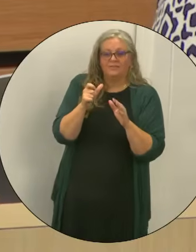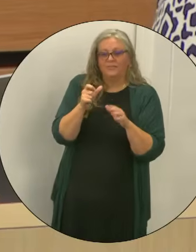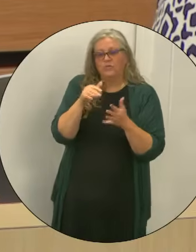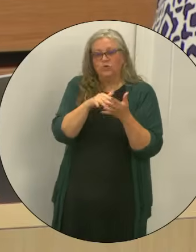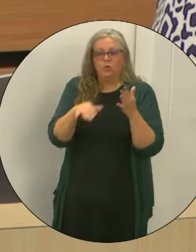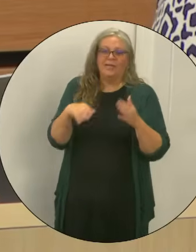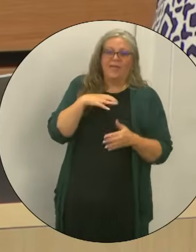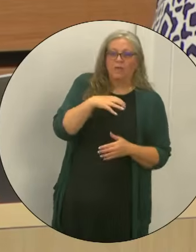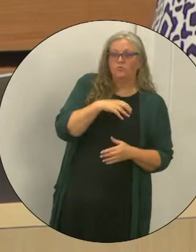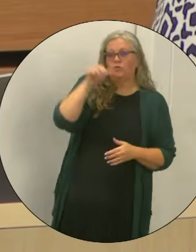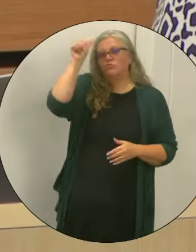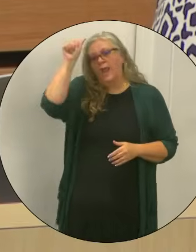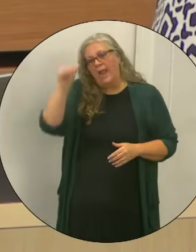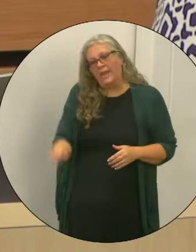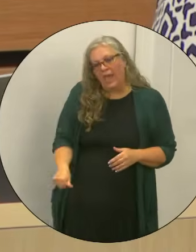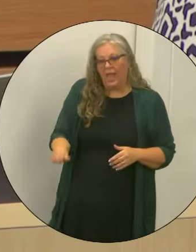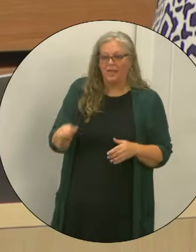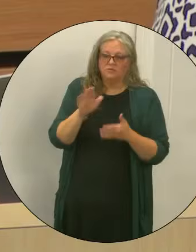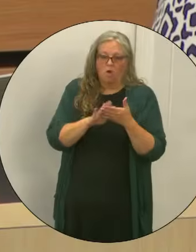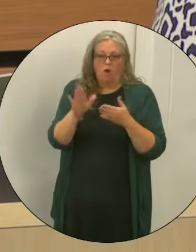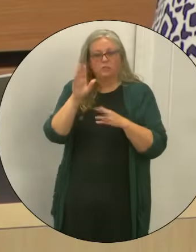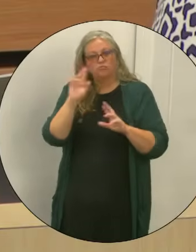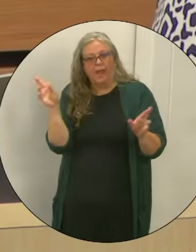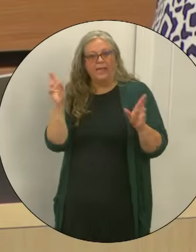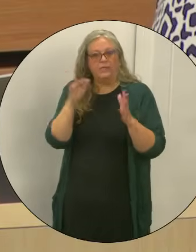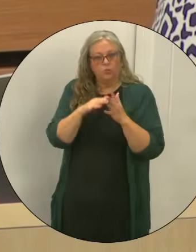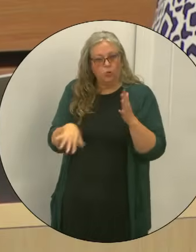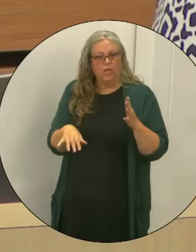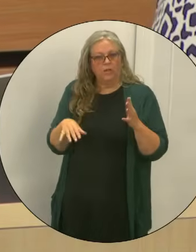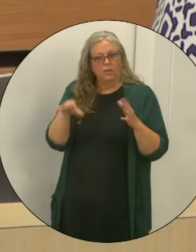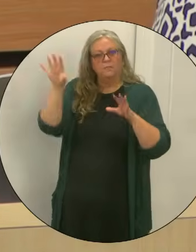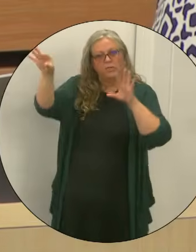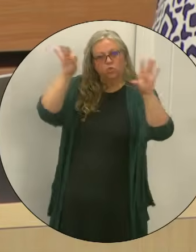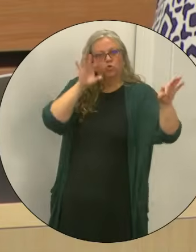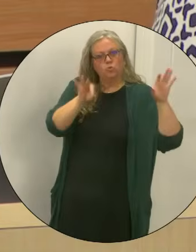council, straight A, college-ready students.